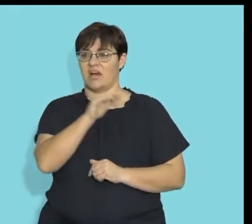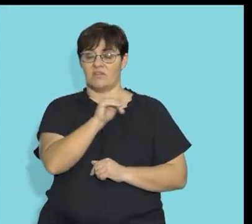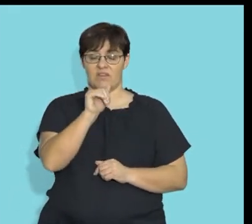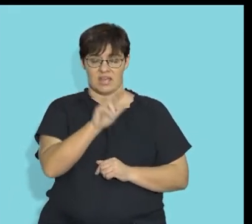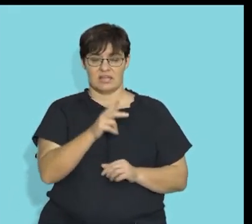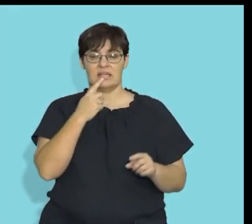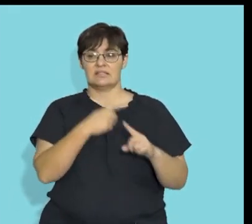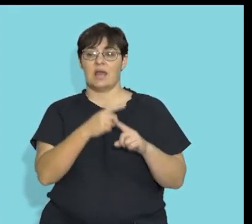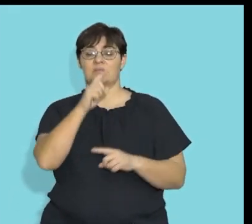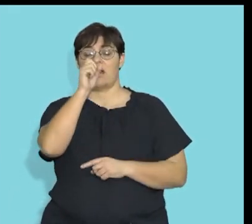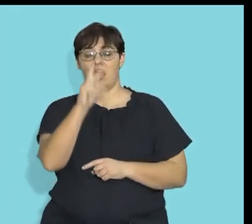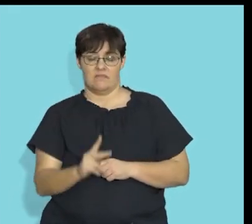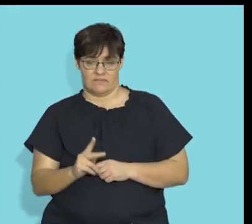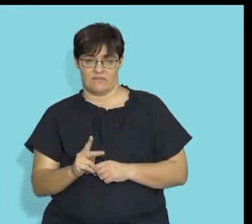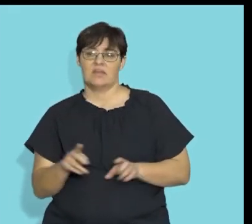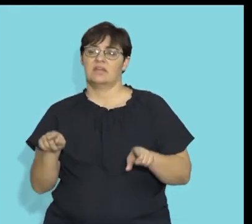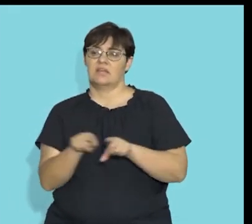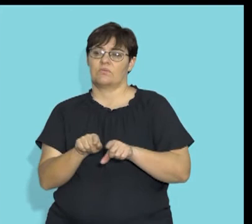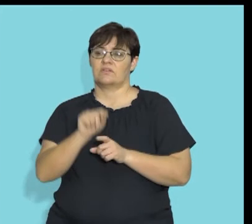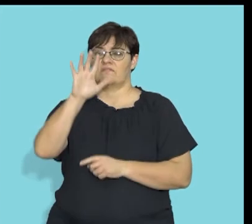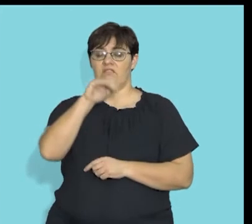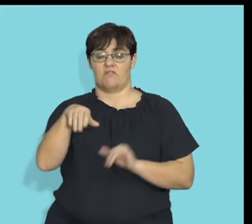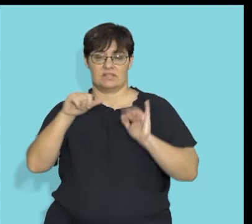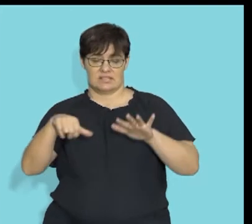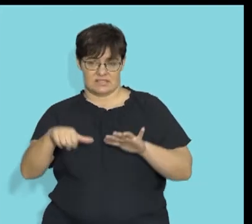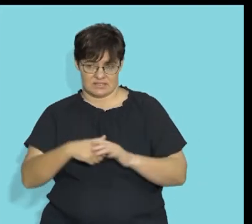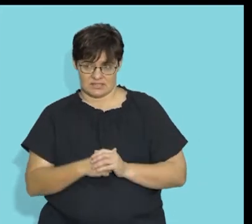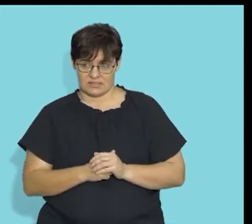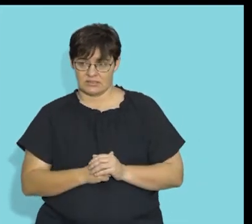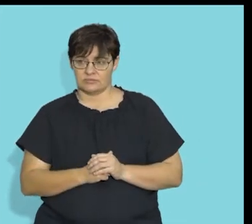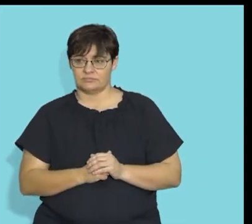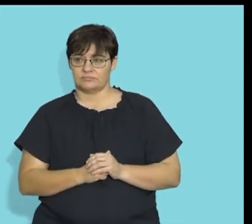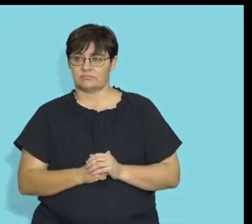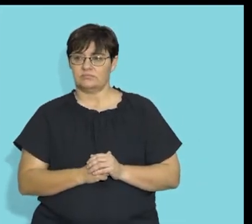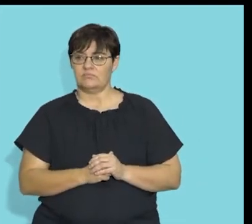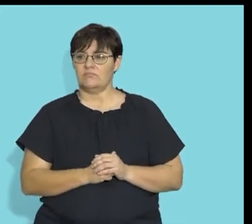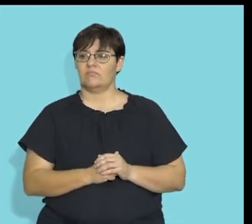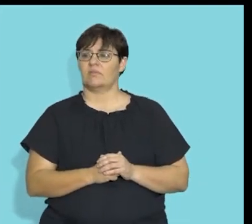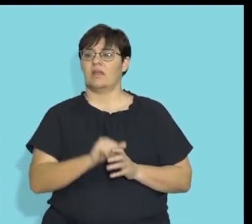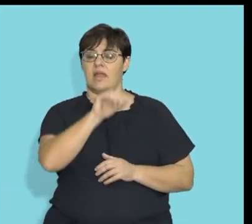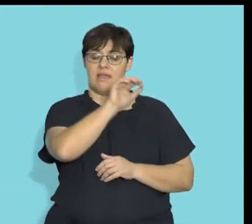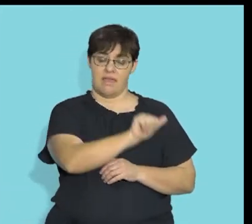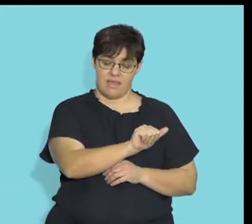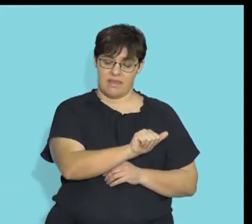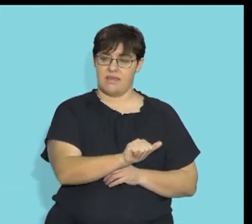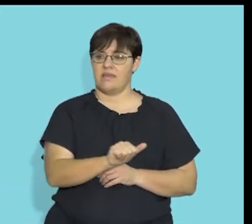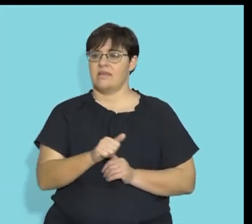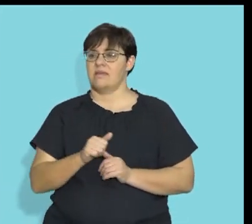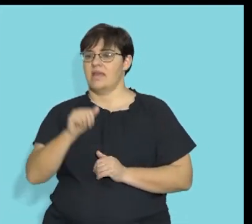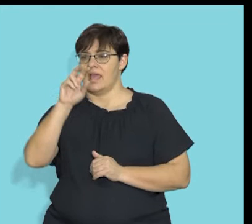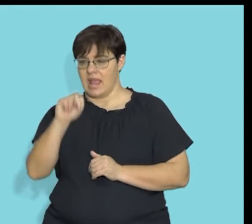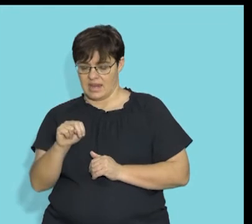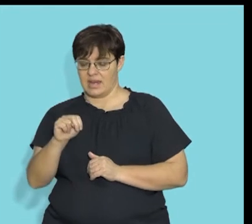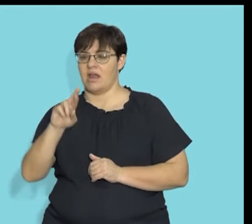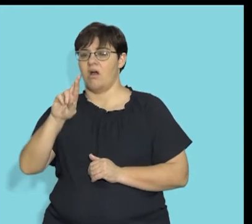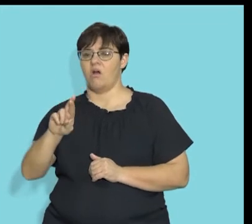because 5 over 8 times 1 over 2 is 5 over 16. So I have my A, I have my N, and I